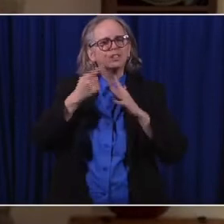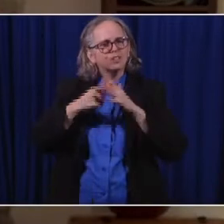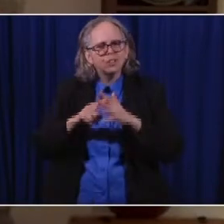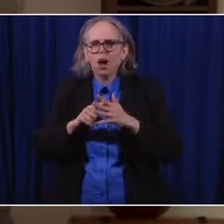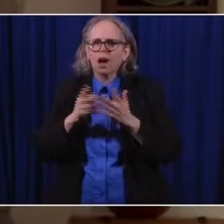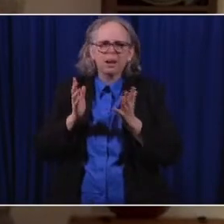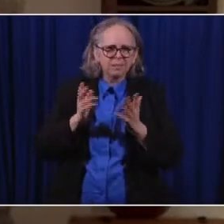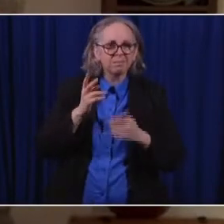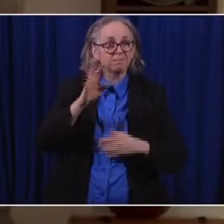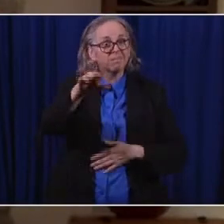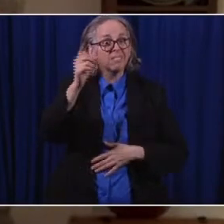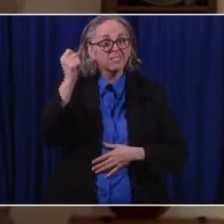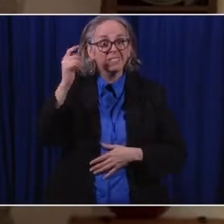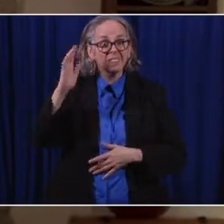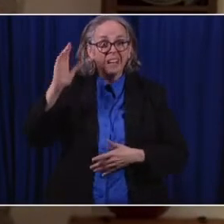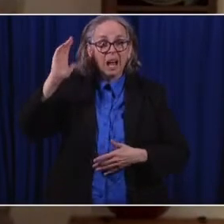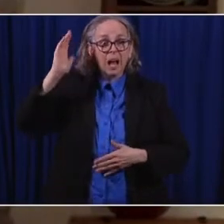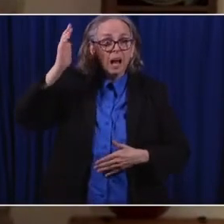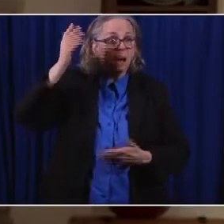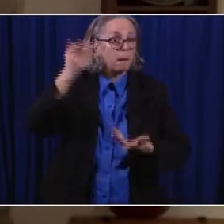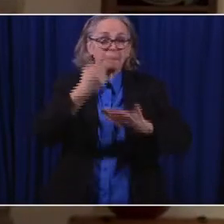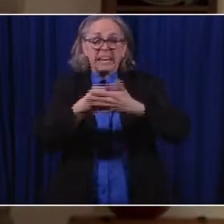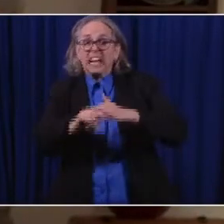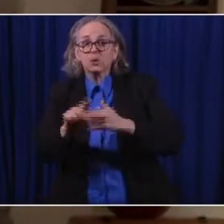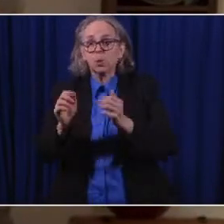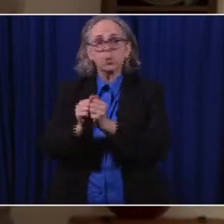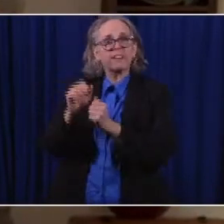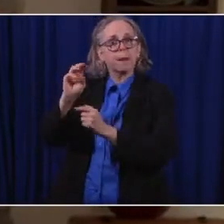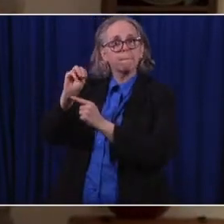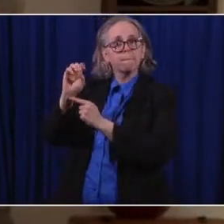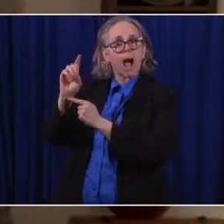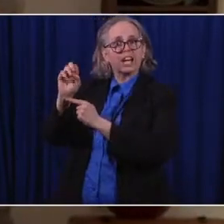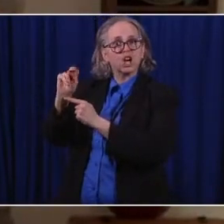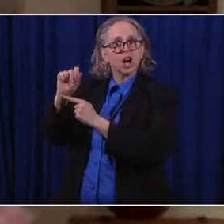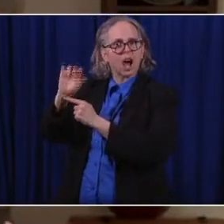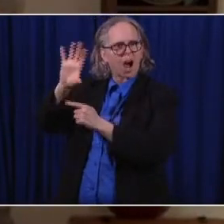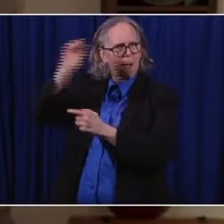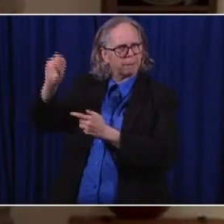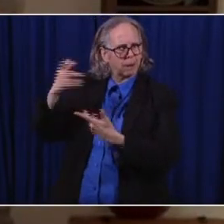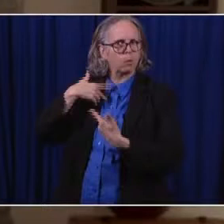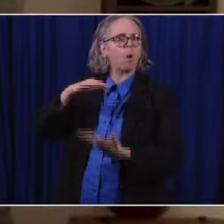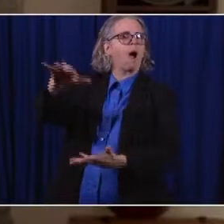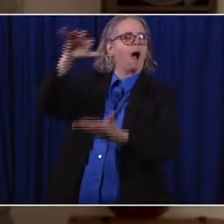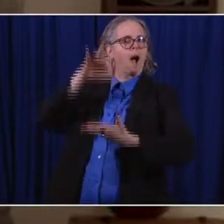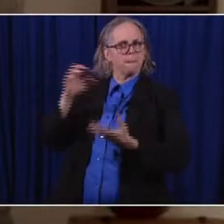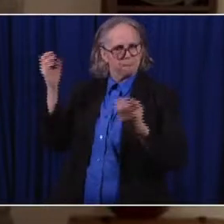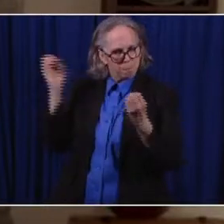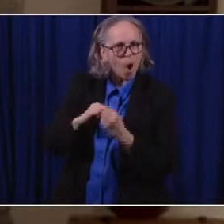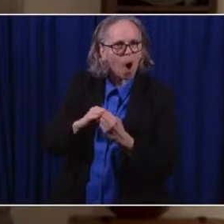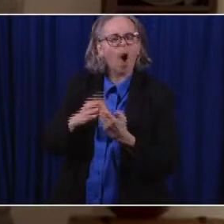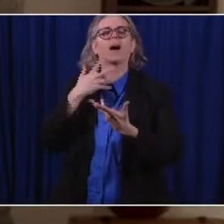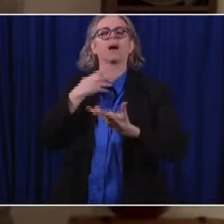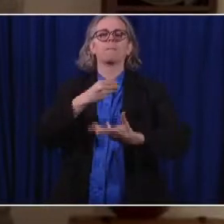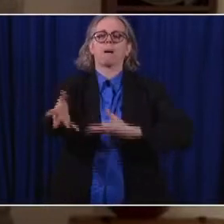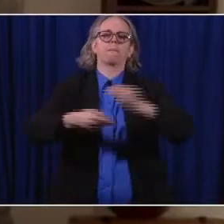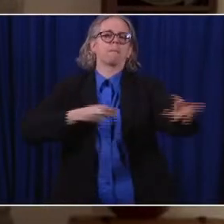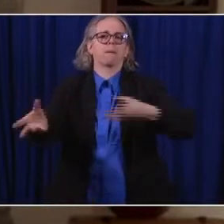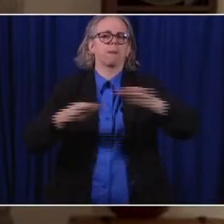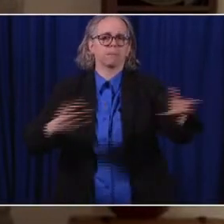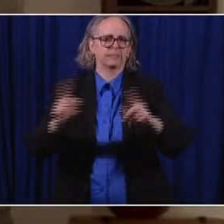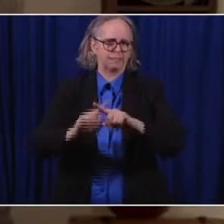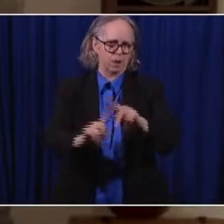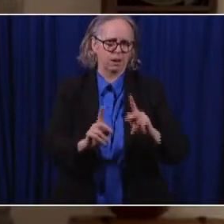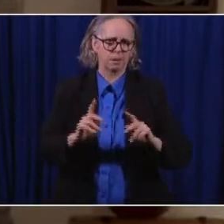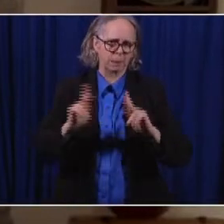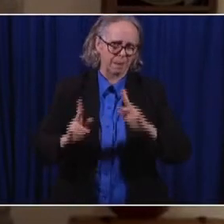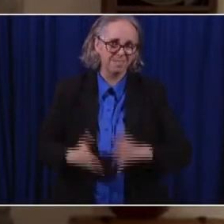Moderna comes in, we hope next week, we're going to have a significant amount, and this will then go out to virtually every hospital in the state,